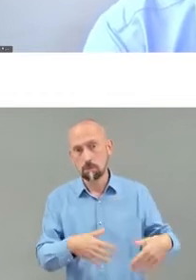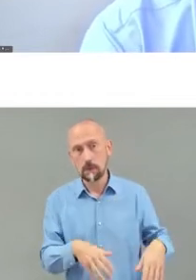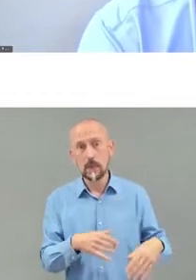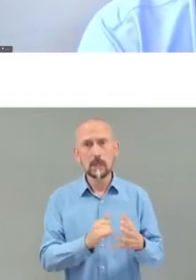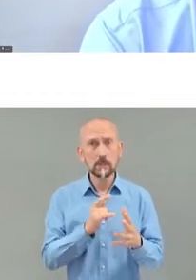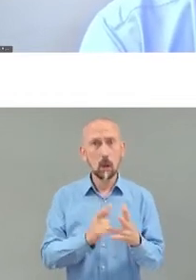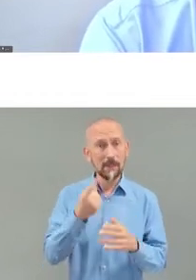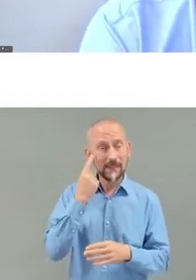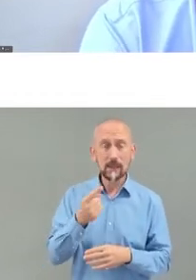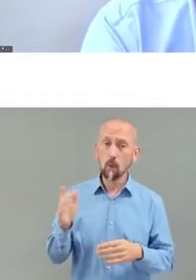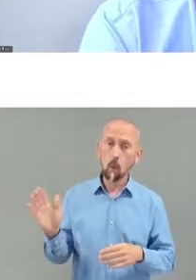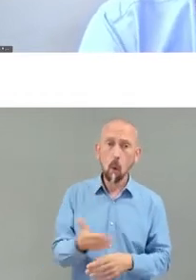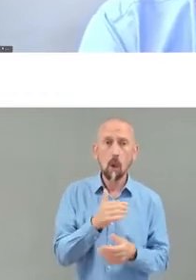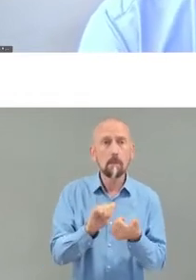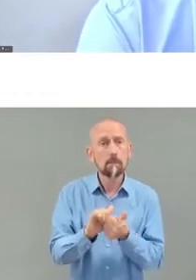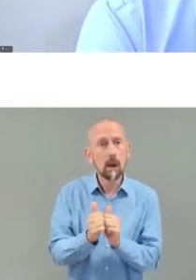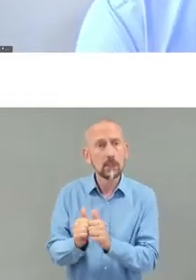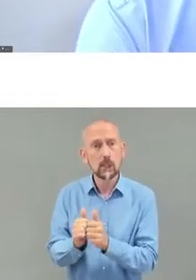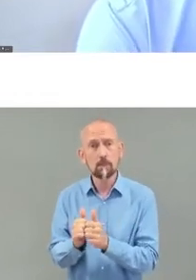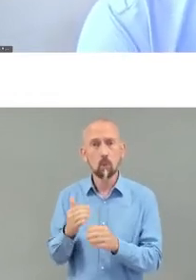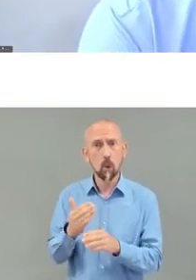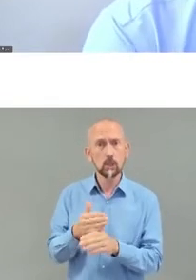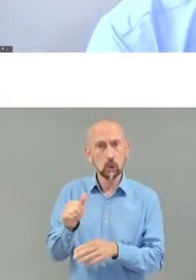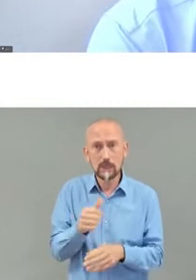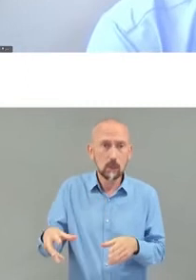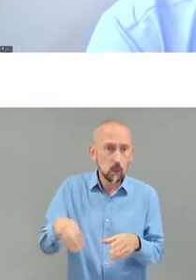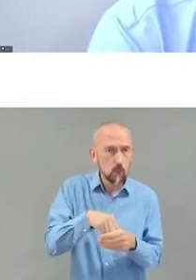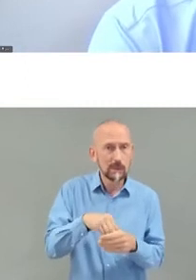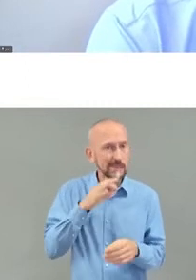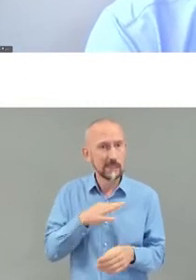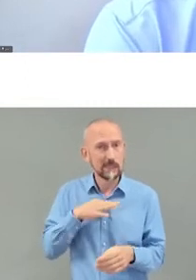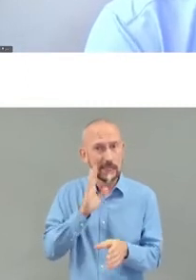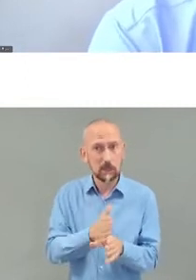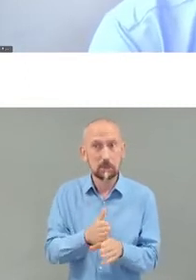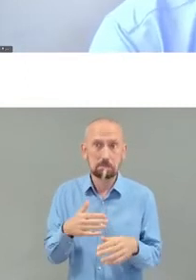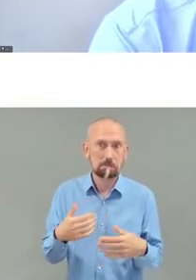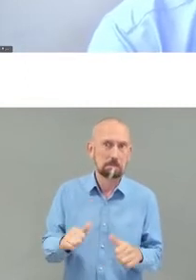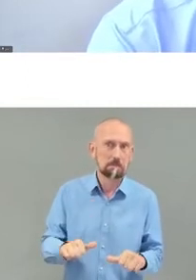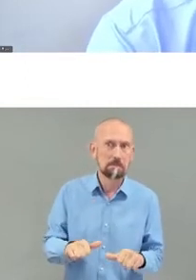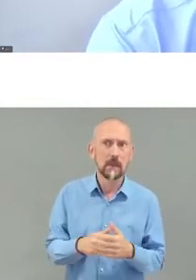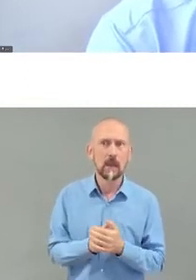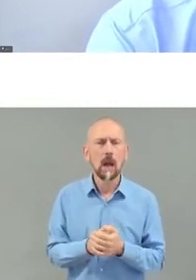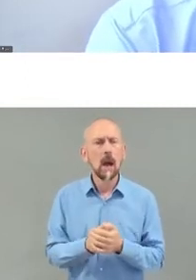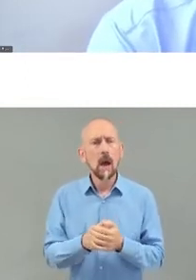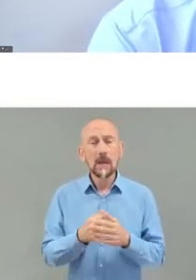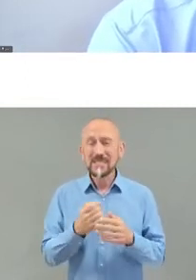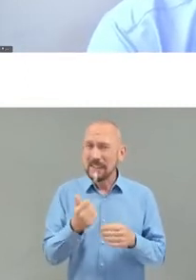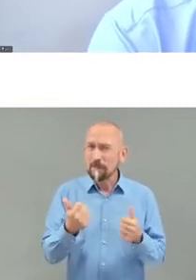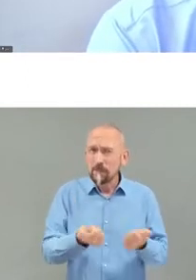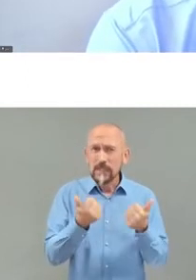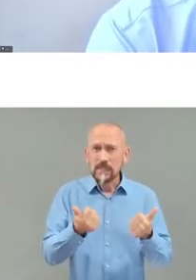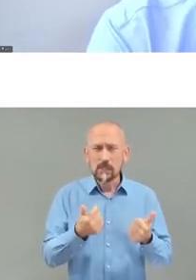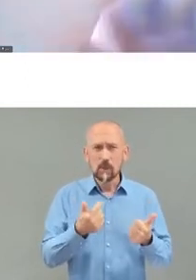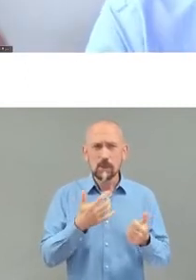then I, for one, would second that. We're getting towards the end of our session. We wanted now just to pick up on some of the questions